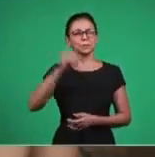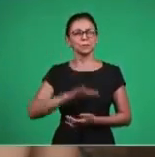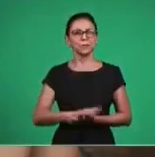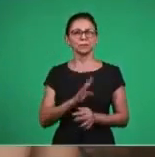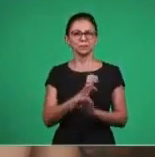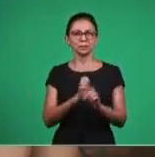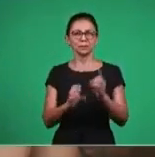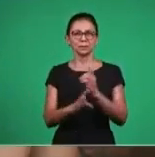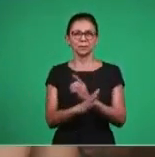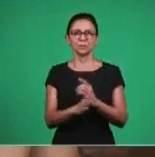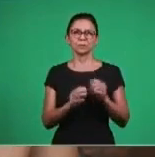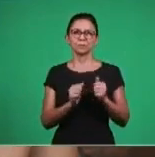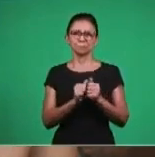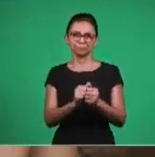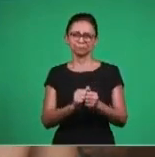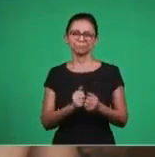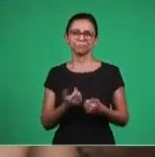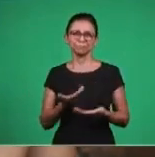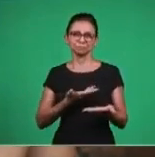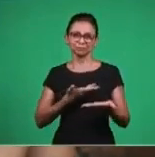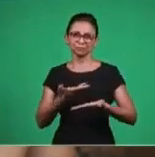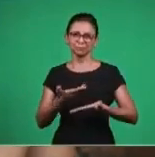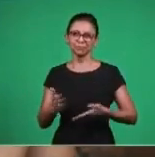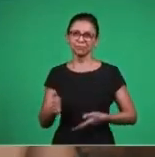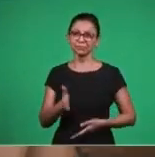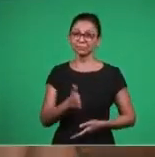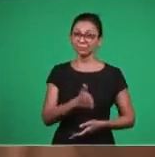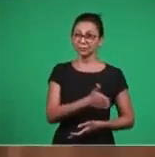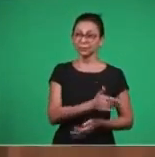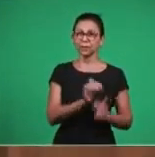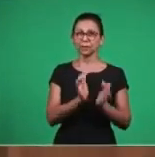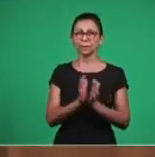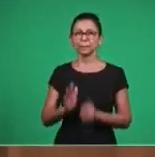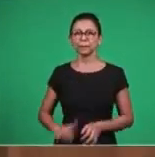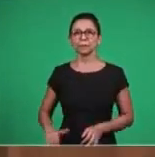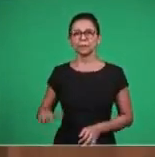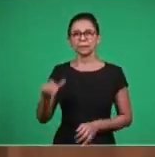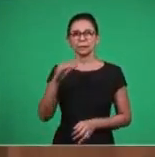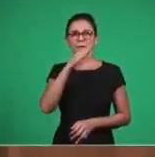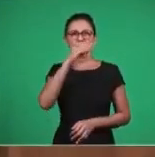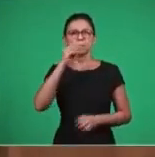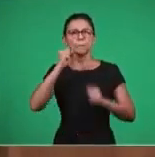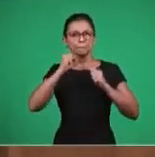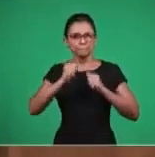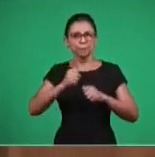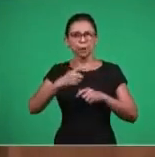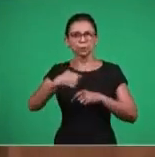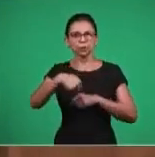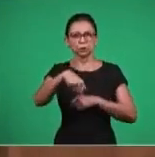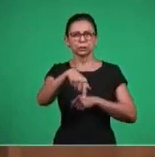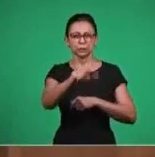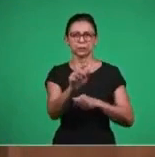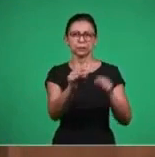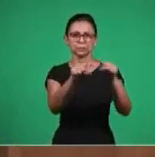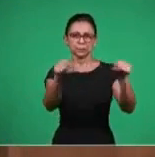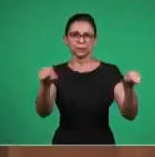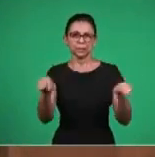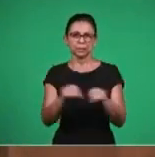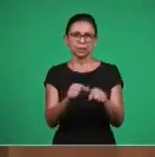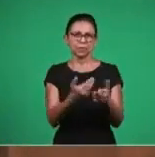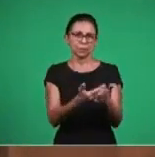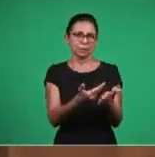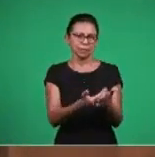also following with us this Sunday school. And the children, intermediary and adolescents now can go to their